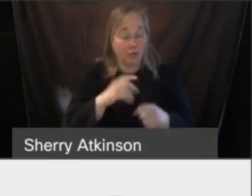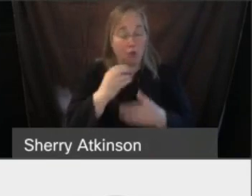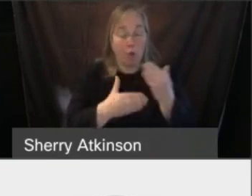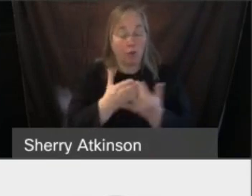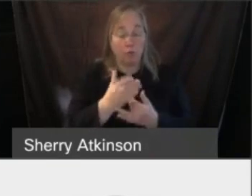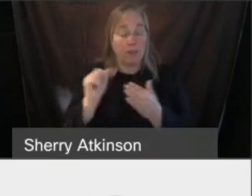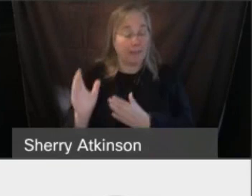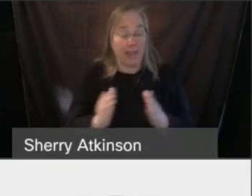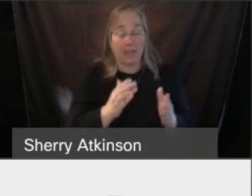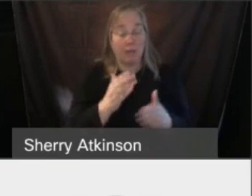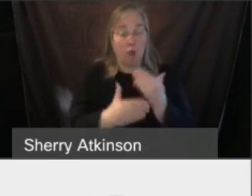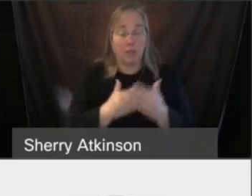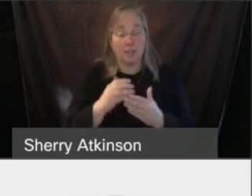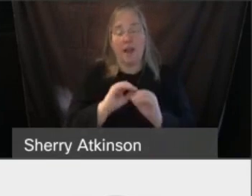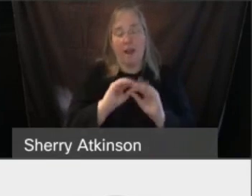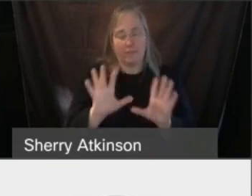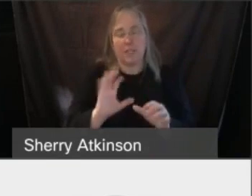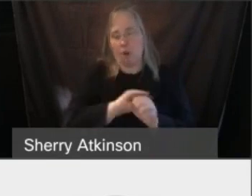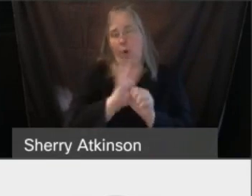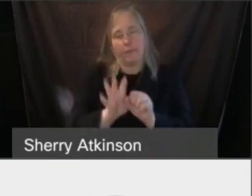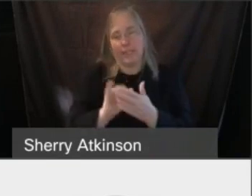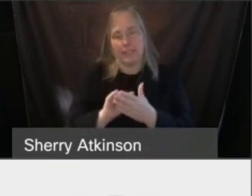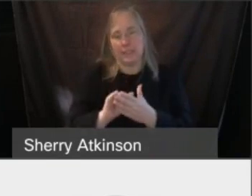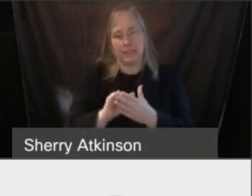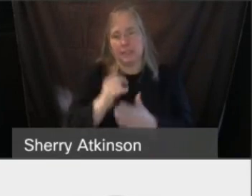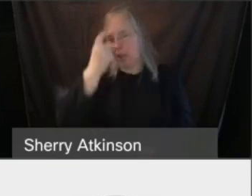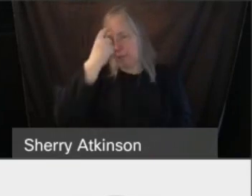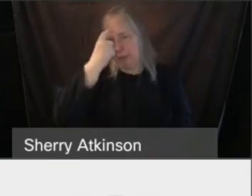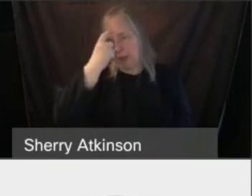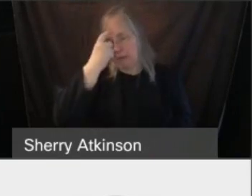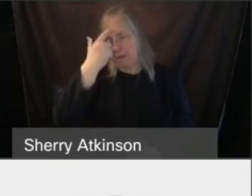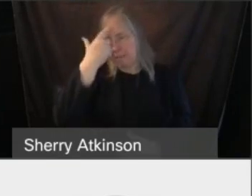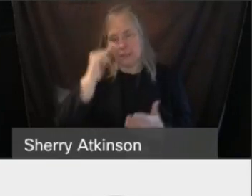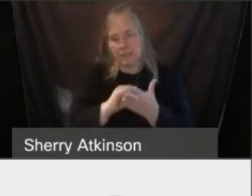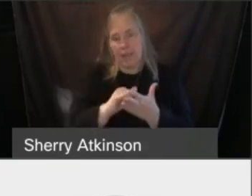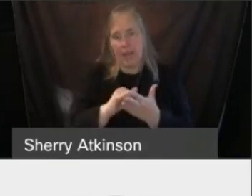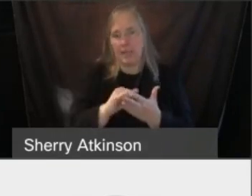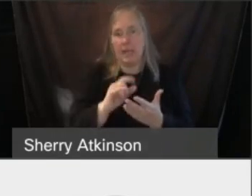COVID is top of mind because it has kind of evolved